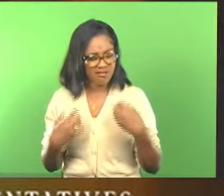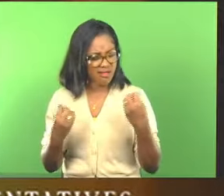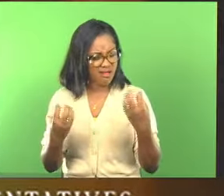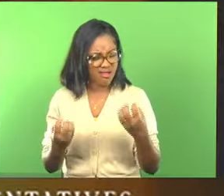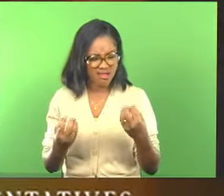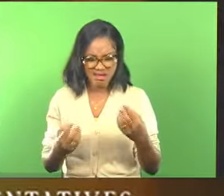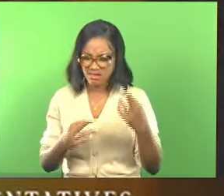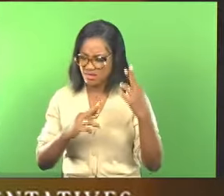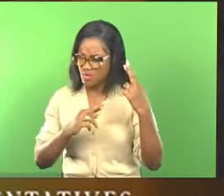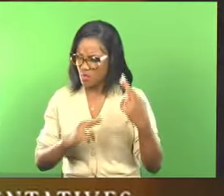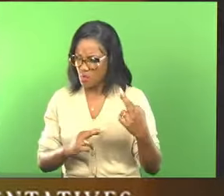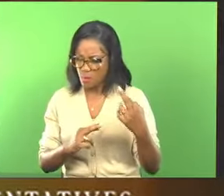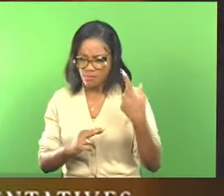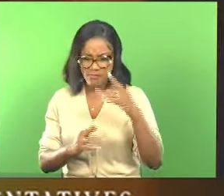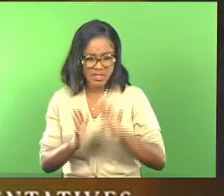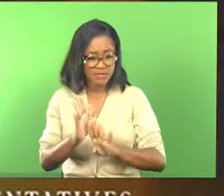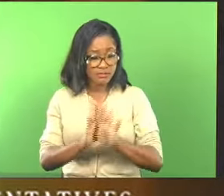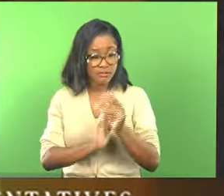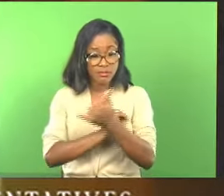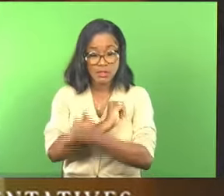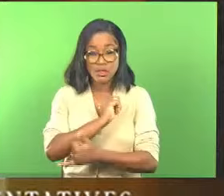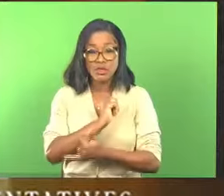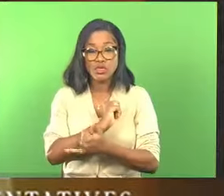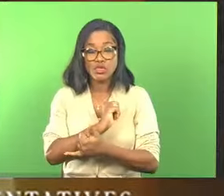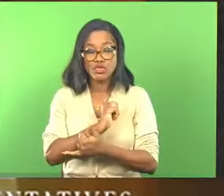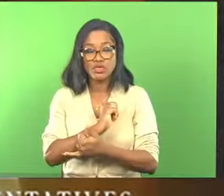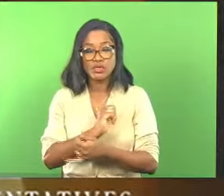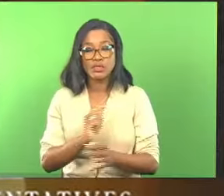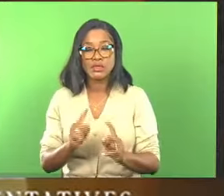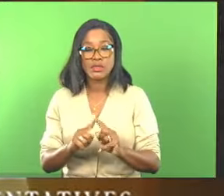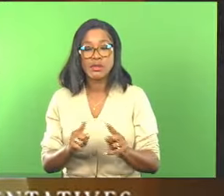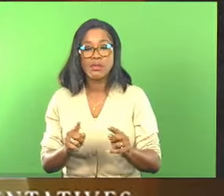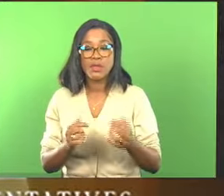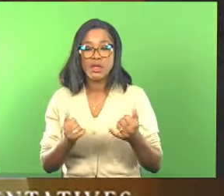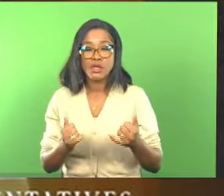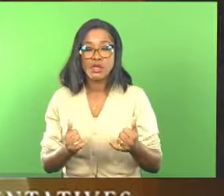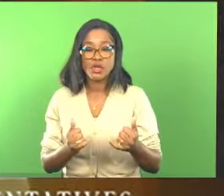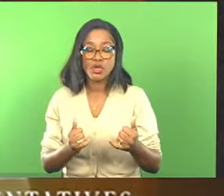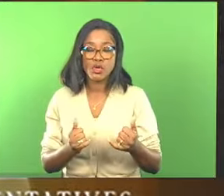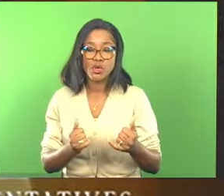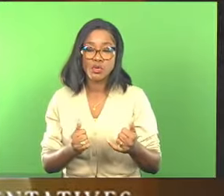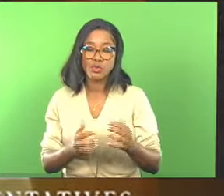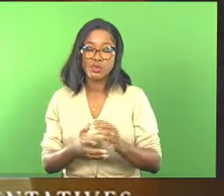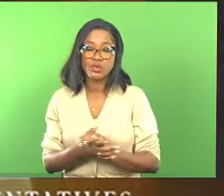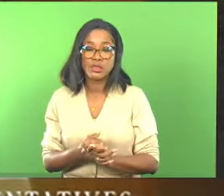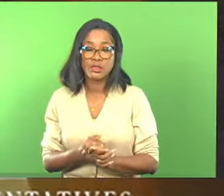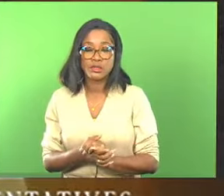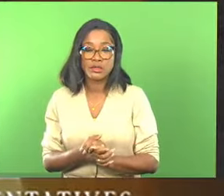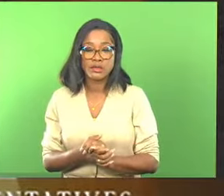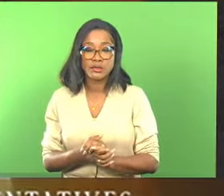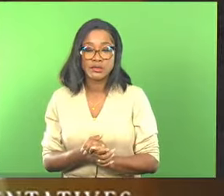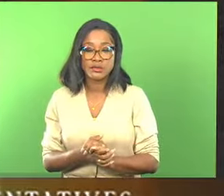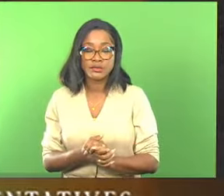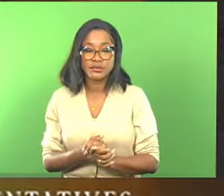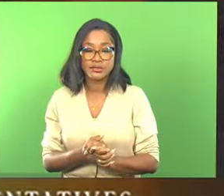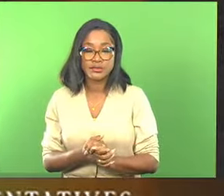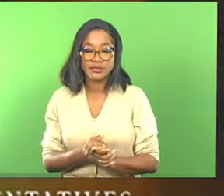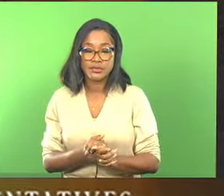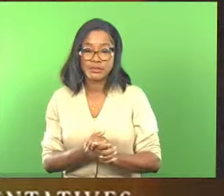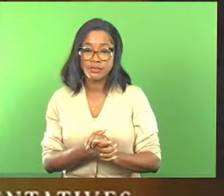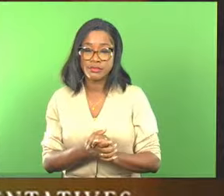the developing world. A hope that long-pending reforms would be